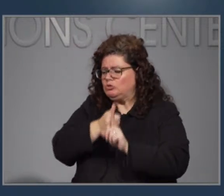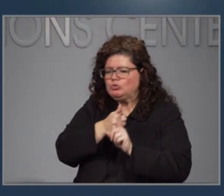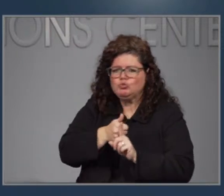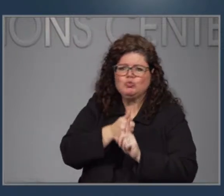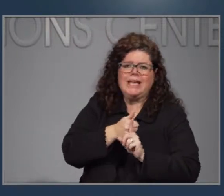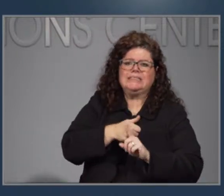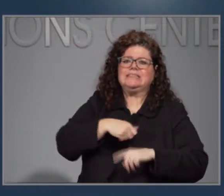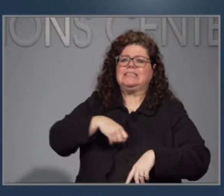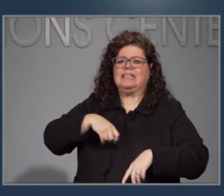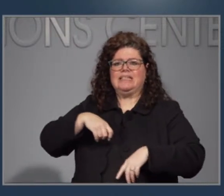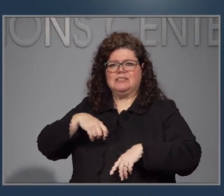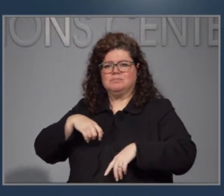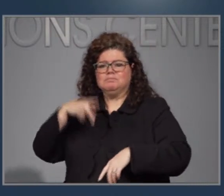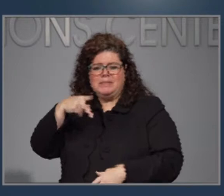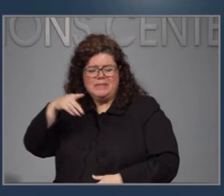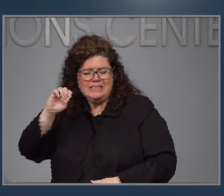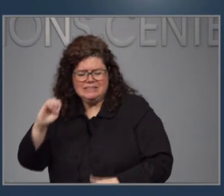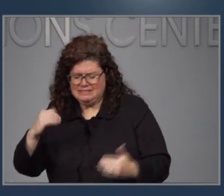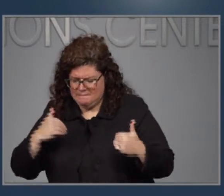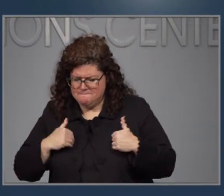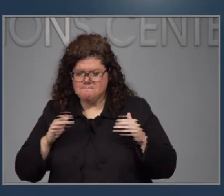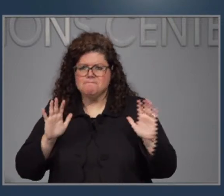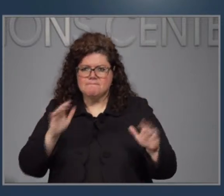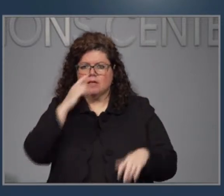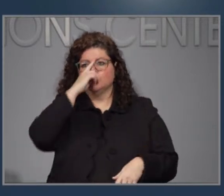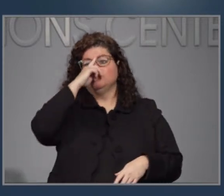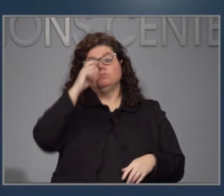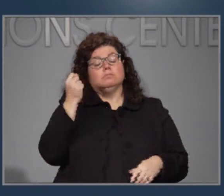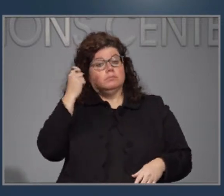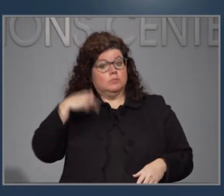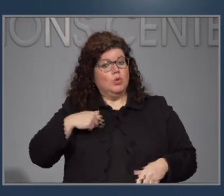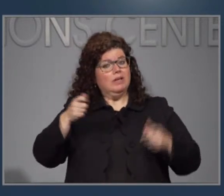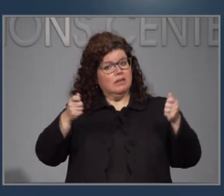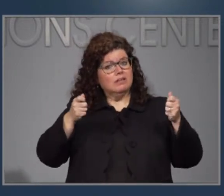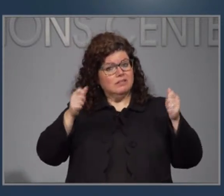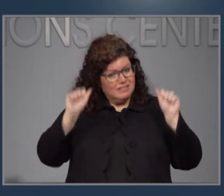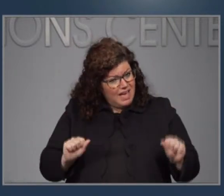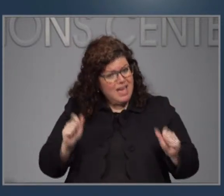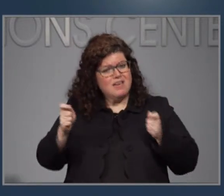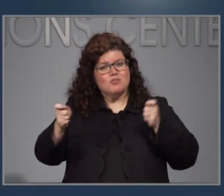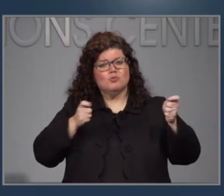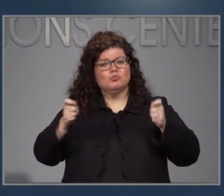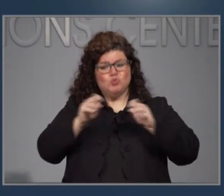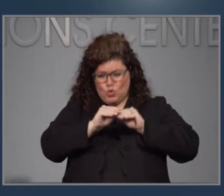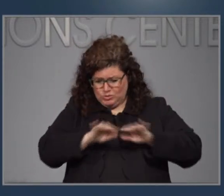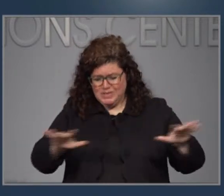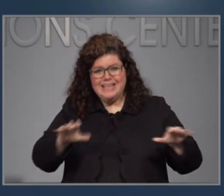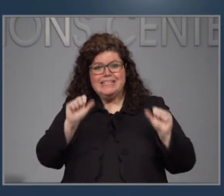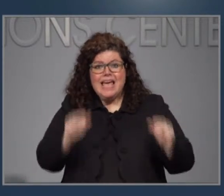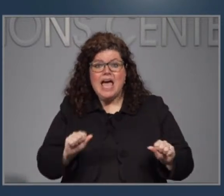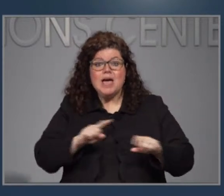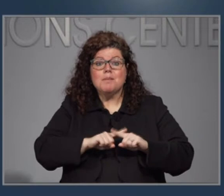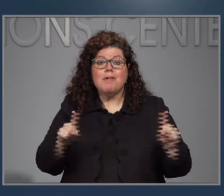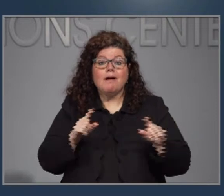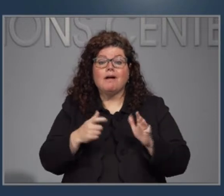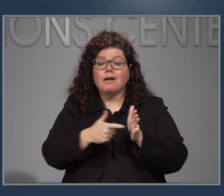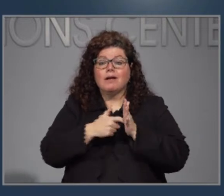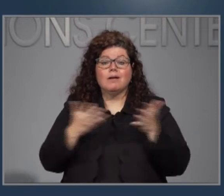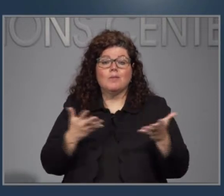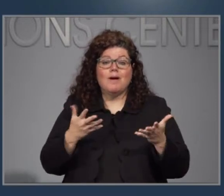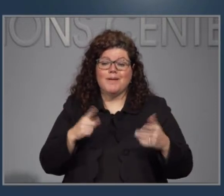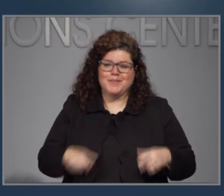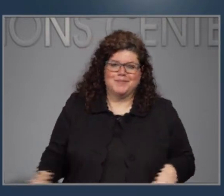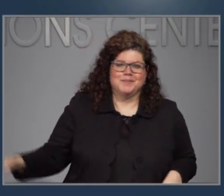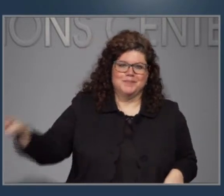have those tools to respond to this crisis and slow the spread of the virus, but we all have to work together on this. We